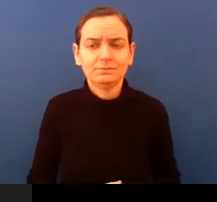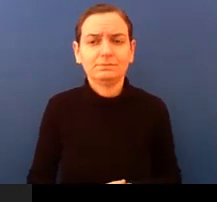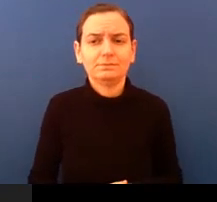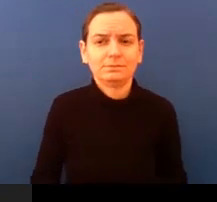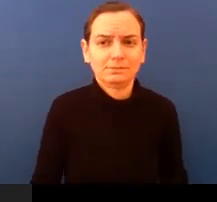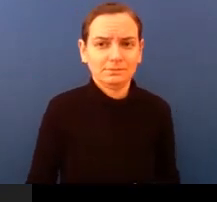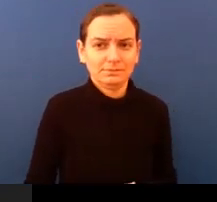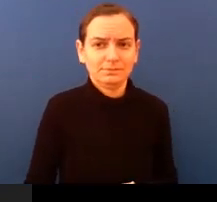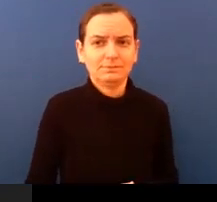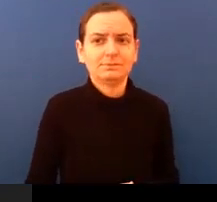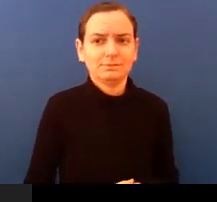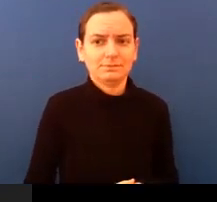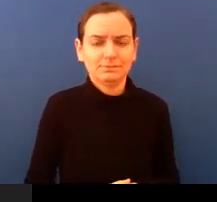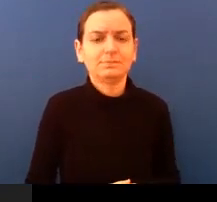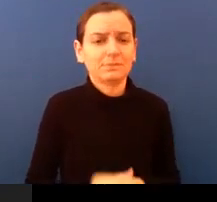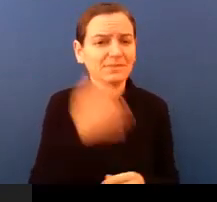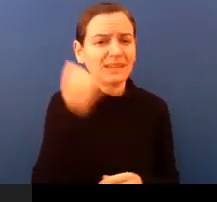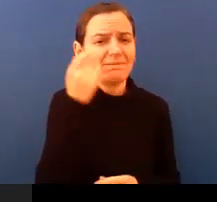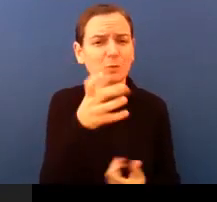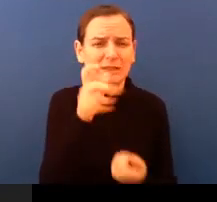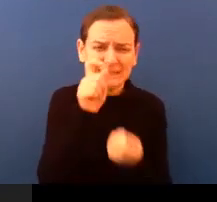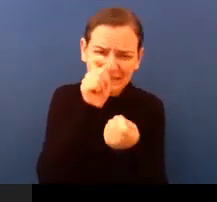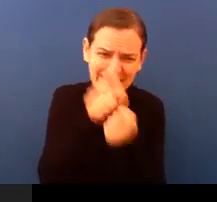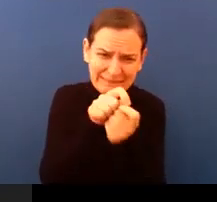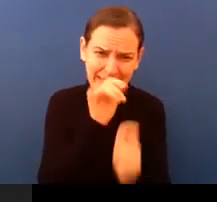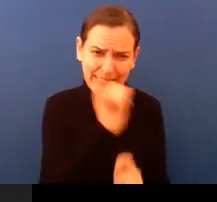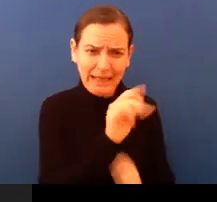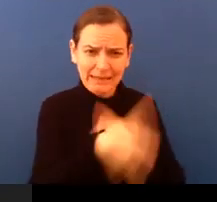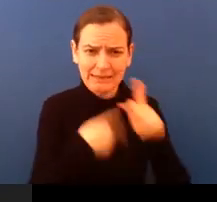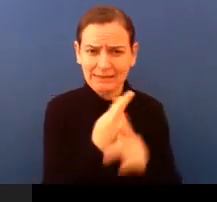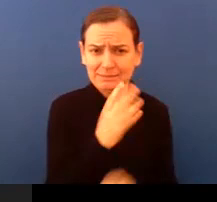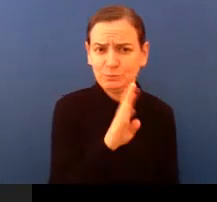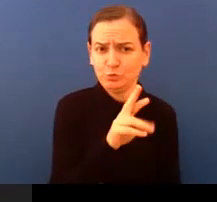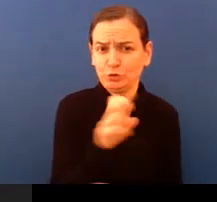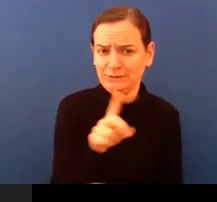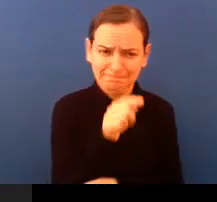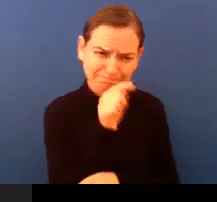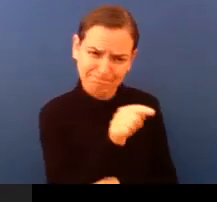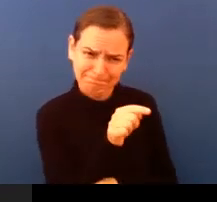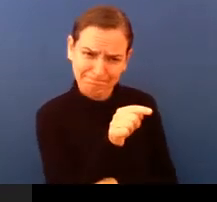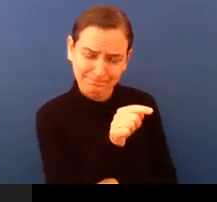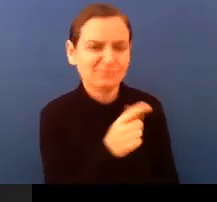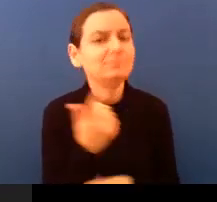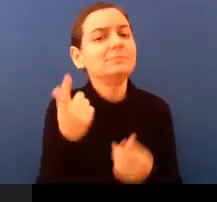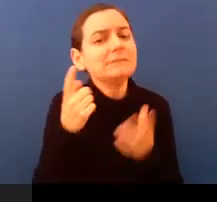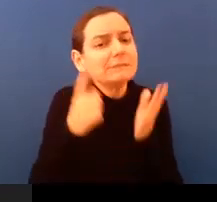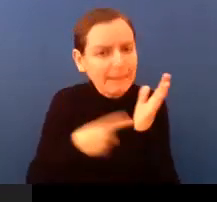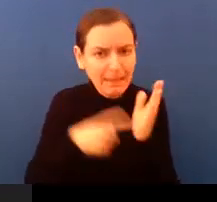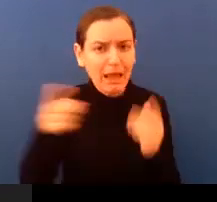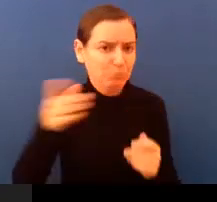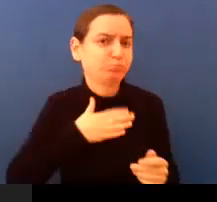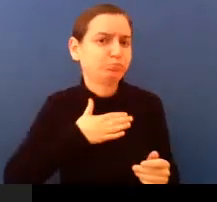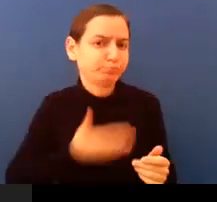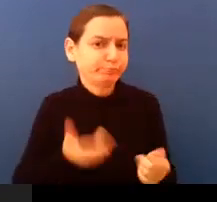months versus the summer months. Those are the most popular time, the summer months. A thing to be aware